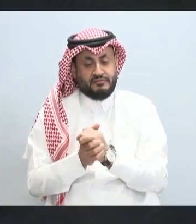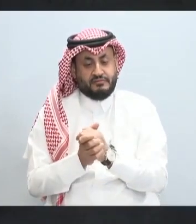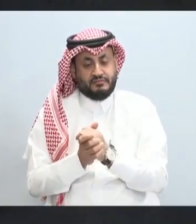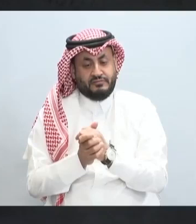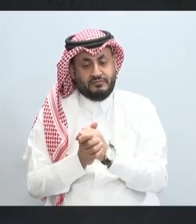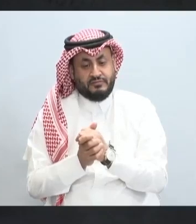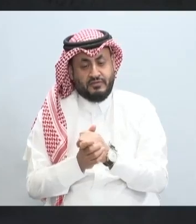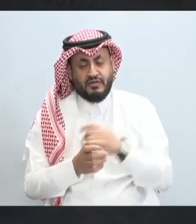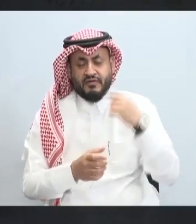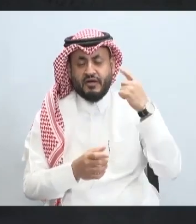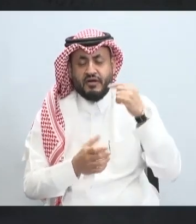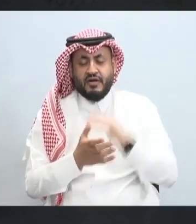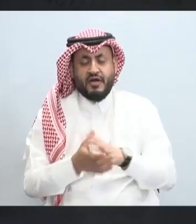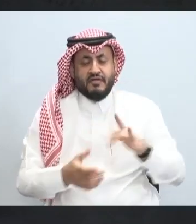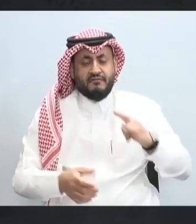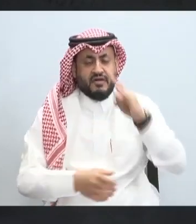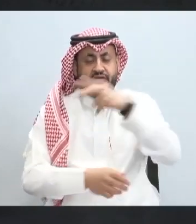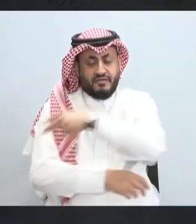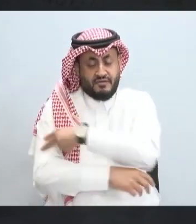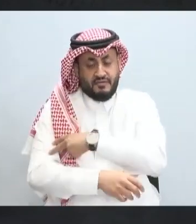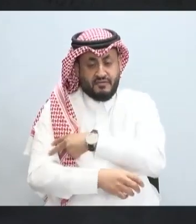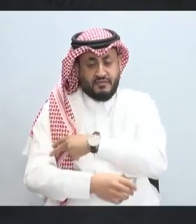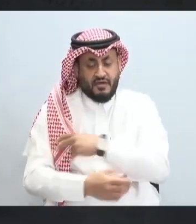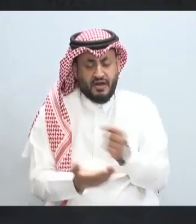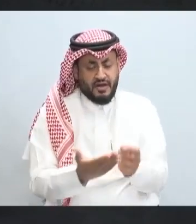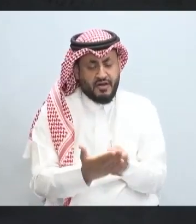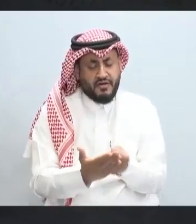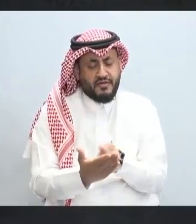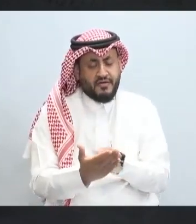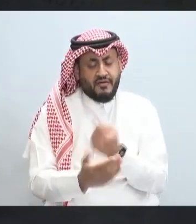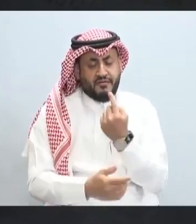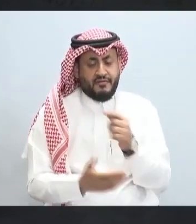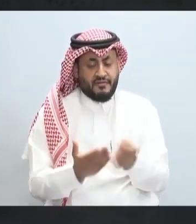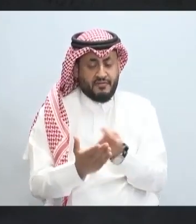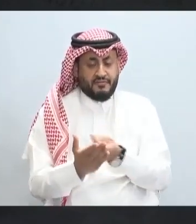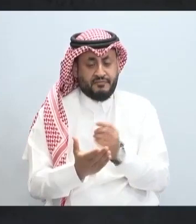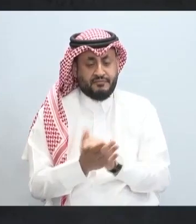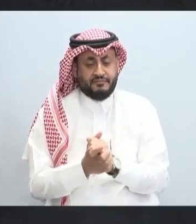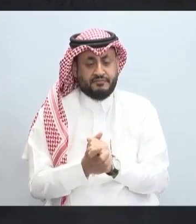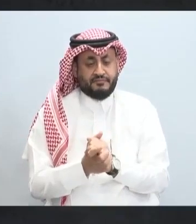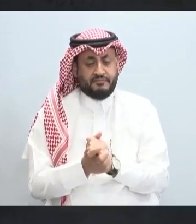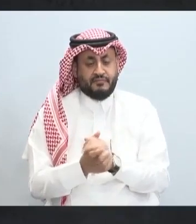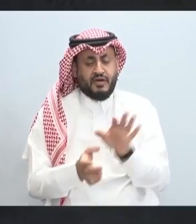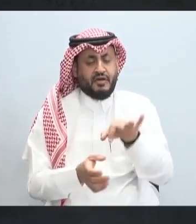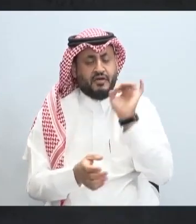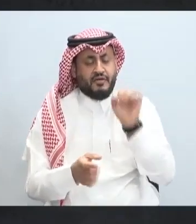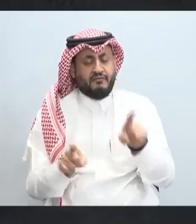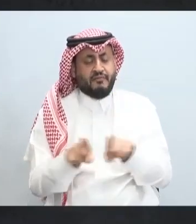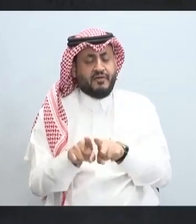a flight attendant and you want to take an order from your partner. So you can choose your